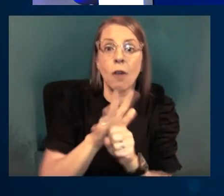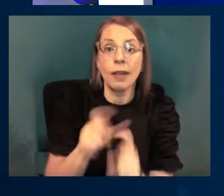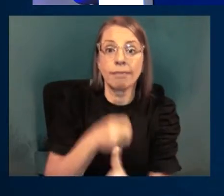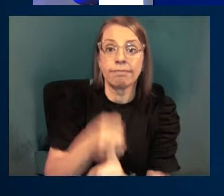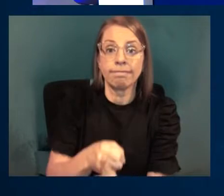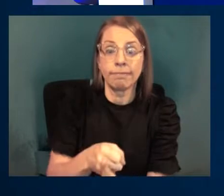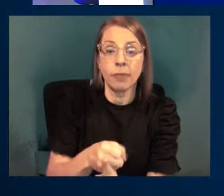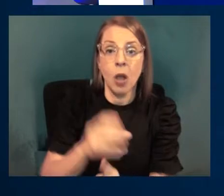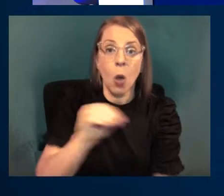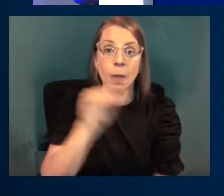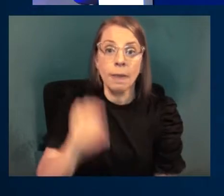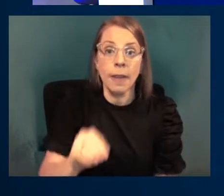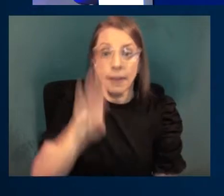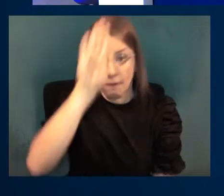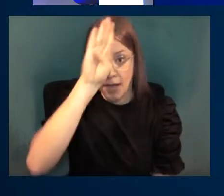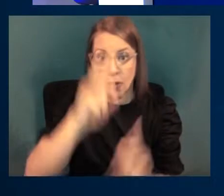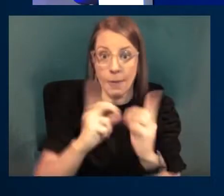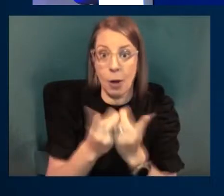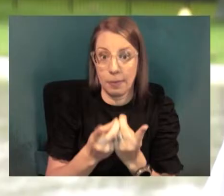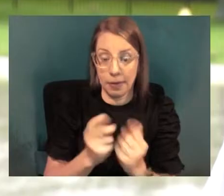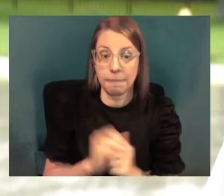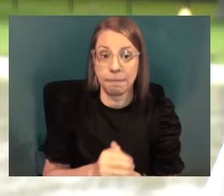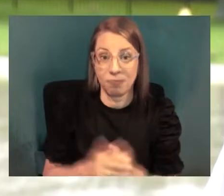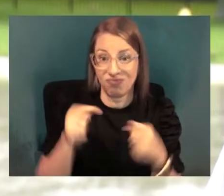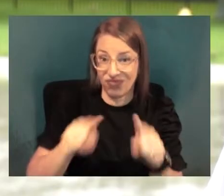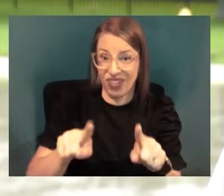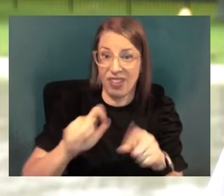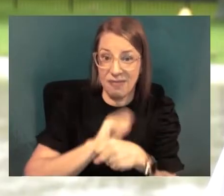Fire Department here during the pandemic.